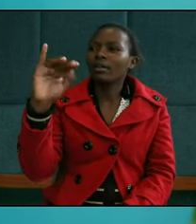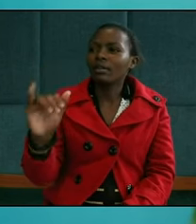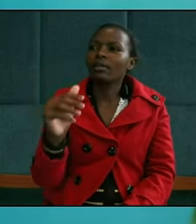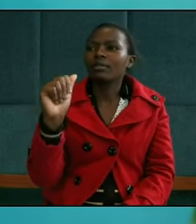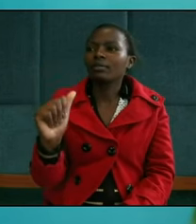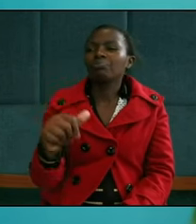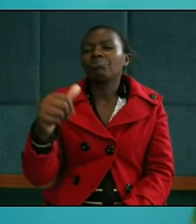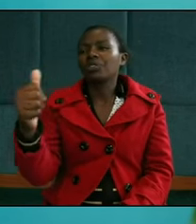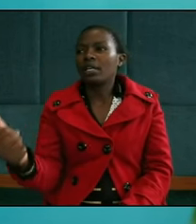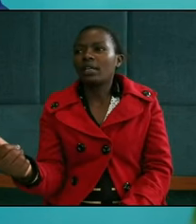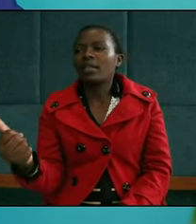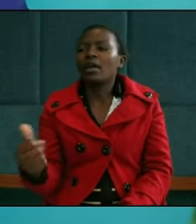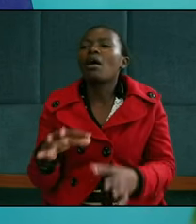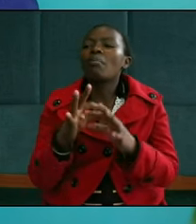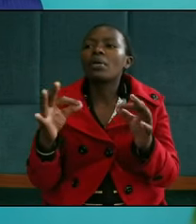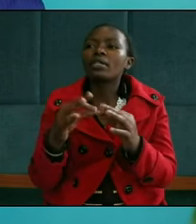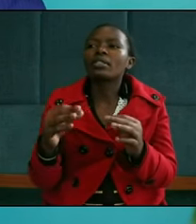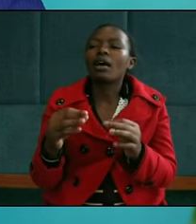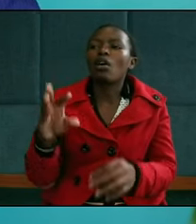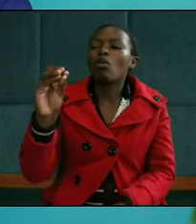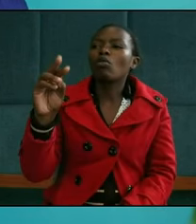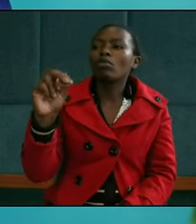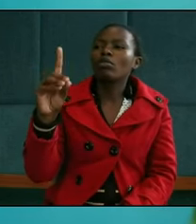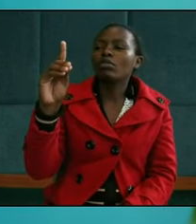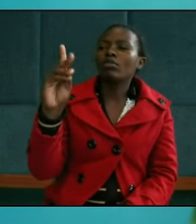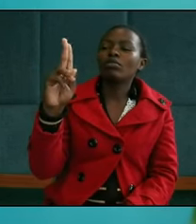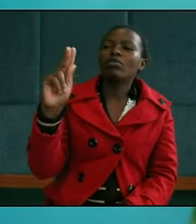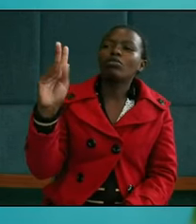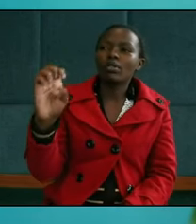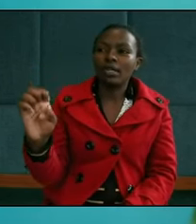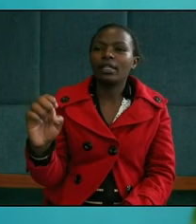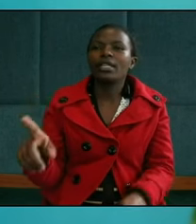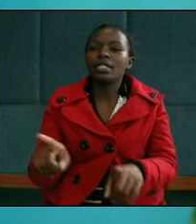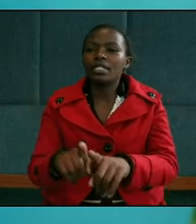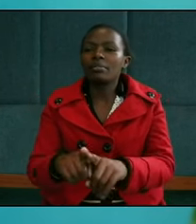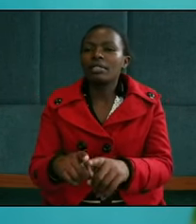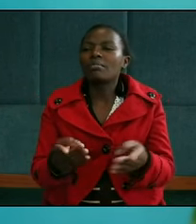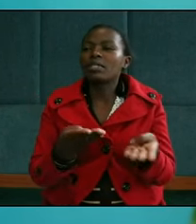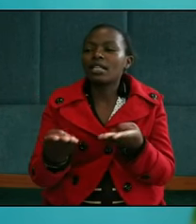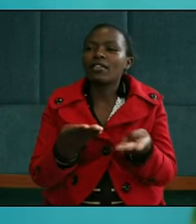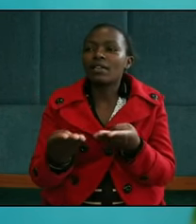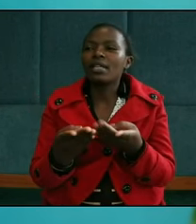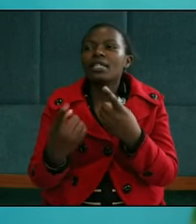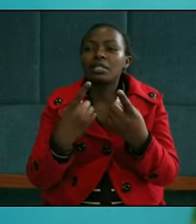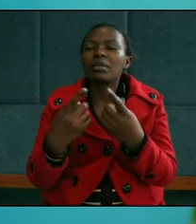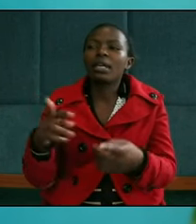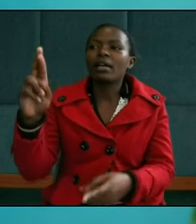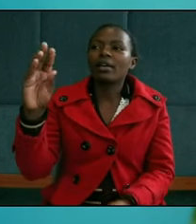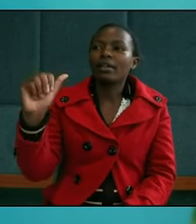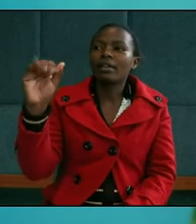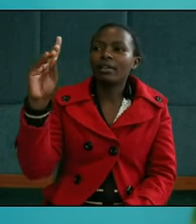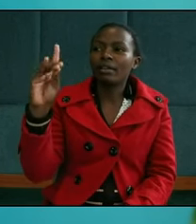late Pastor Pamina Sinduke was serving as the radio speaker. The radio, the Voice of